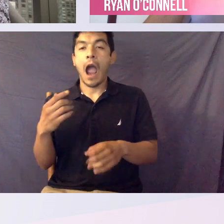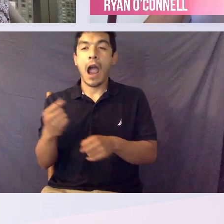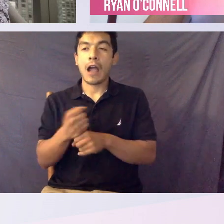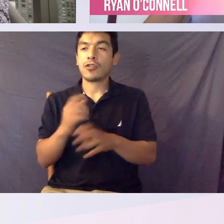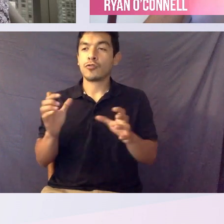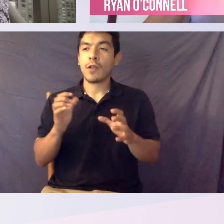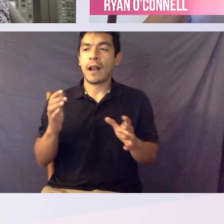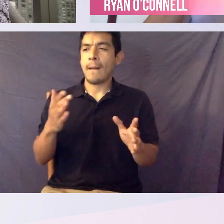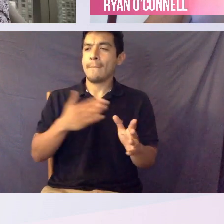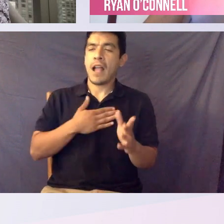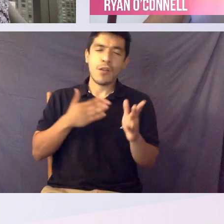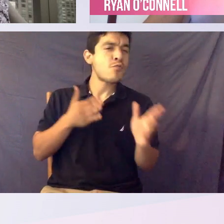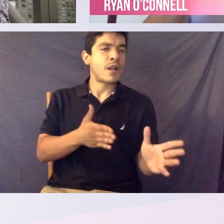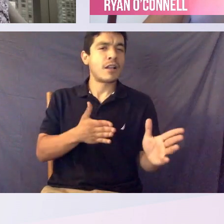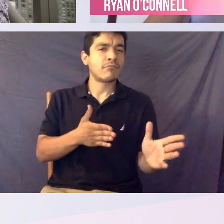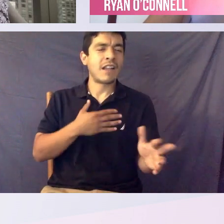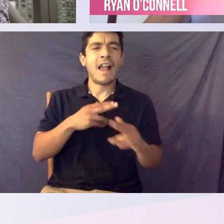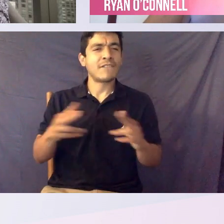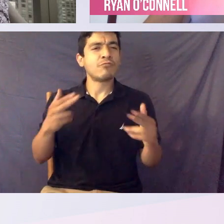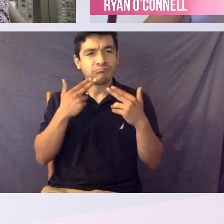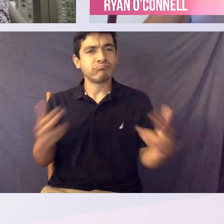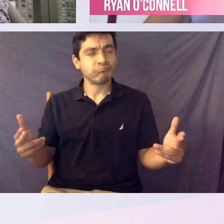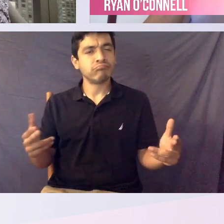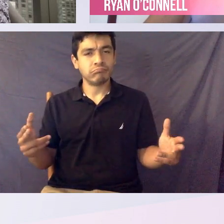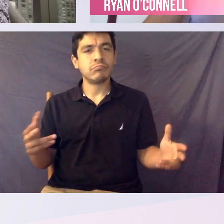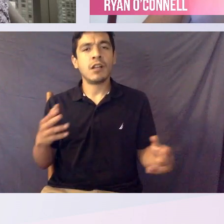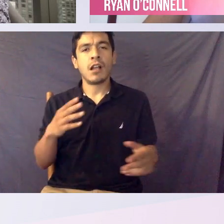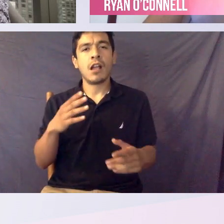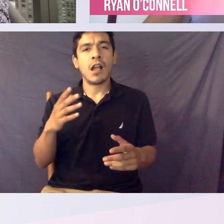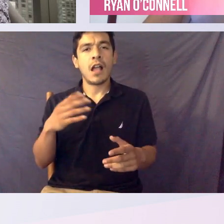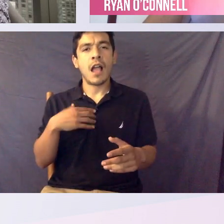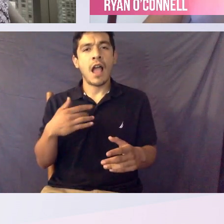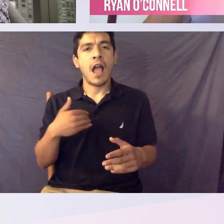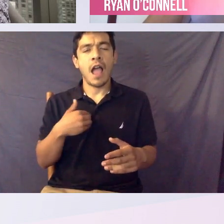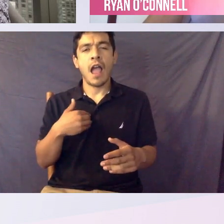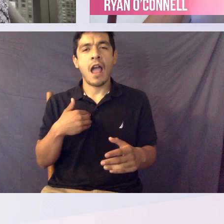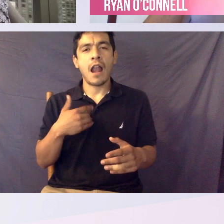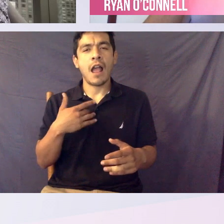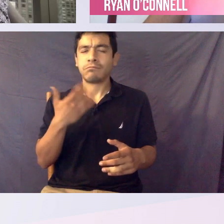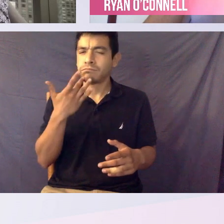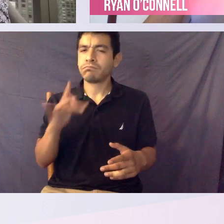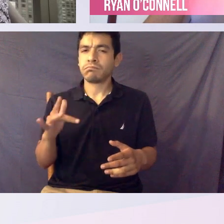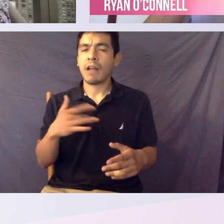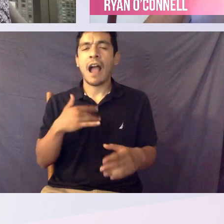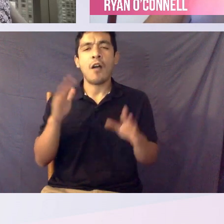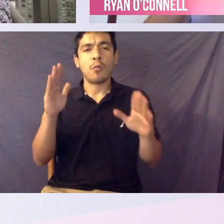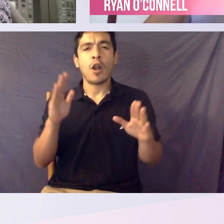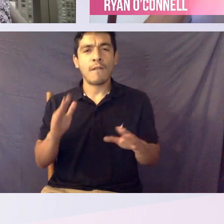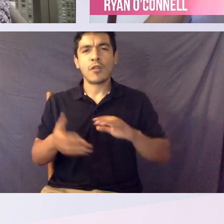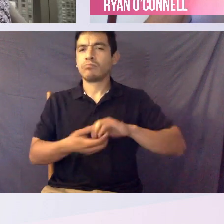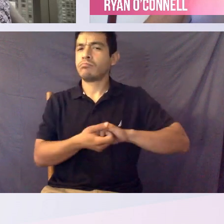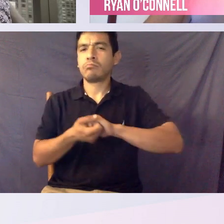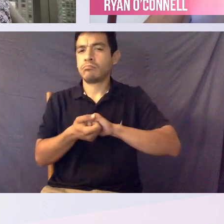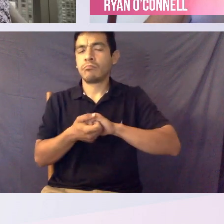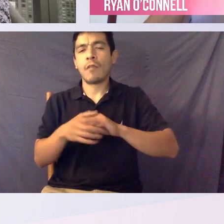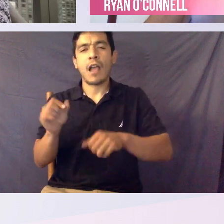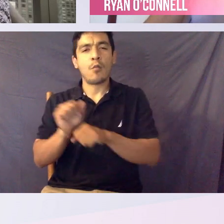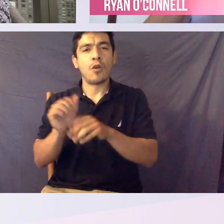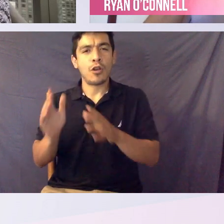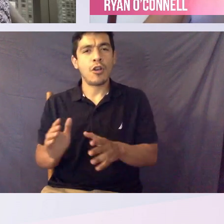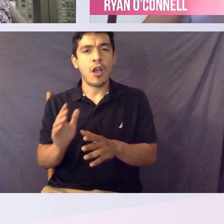really fortunate that I had incredible collaborators and co-conspirators, and that I had support in, you